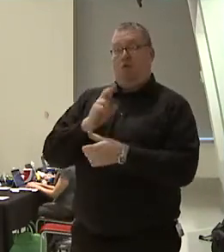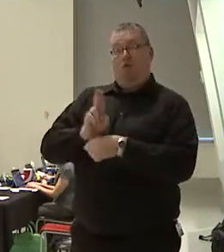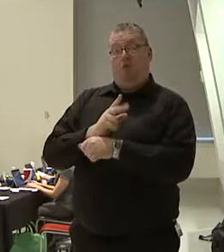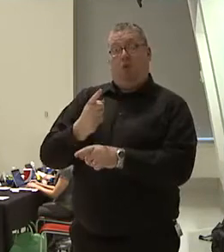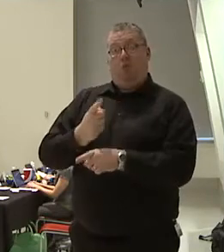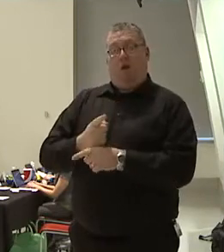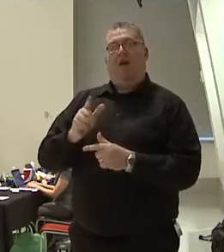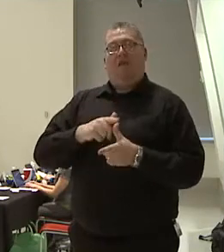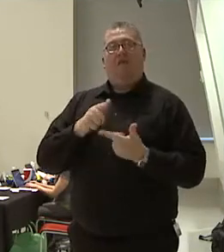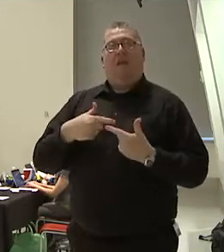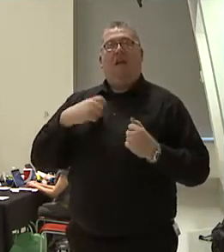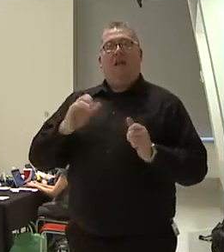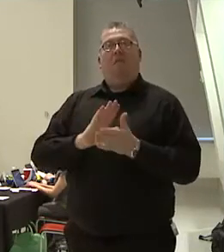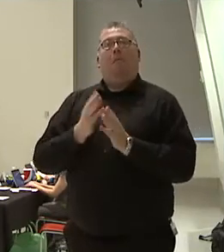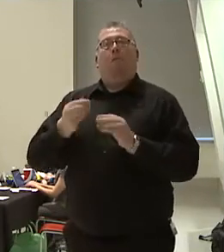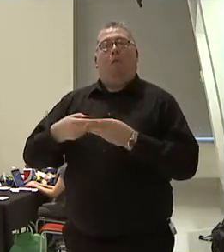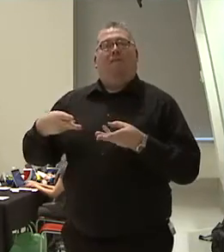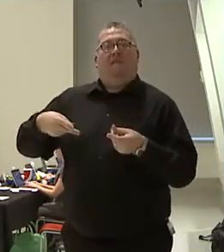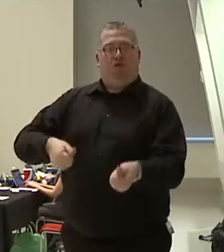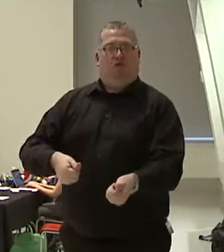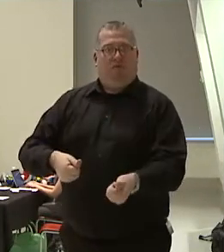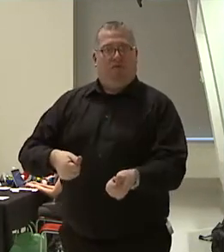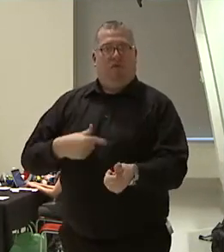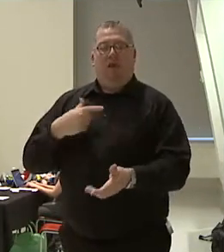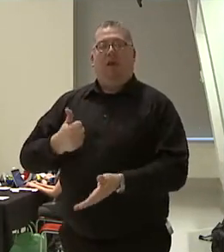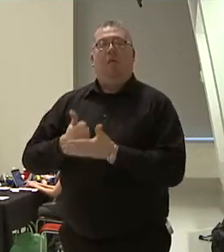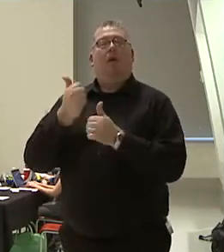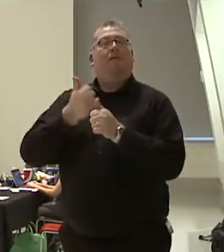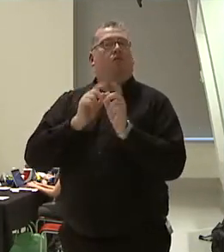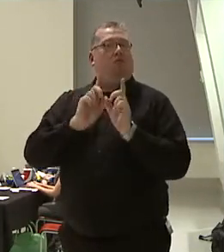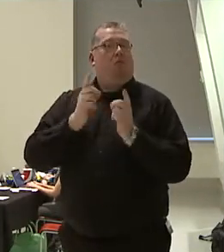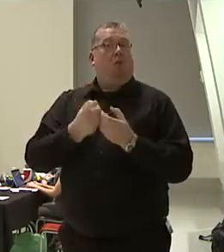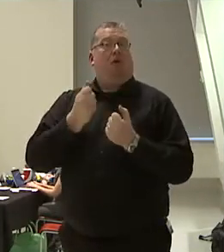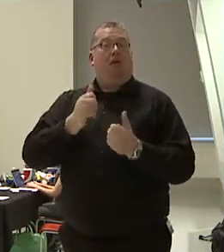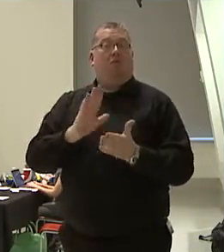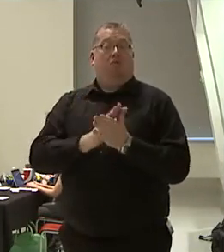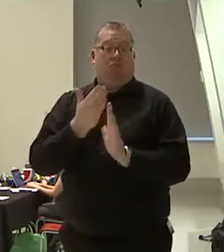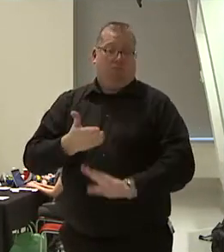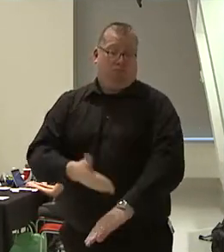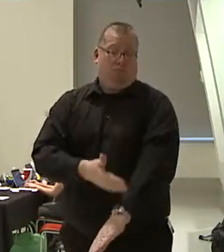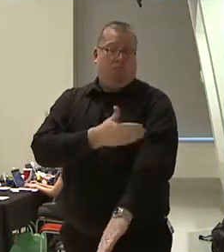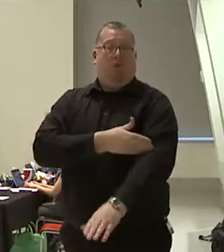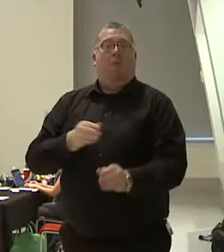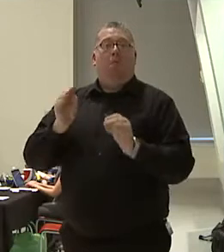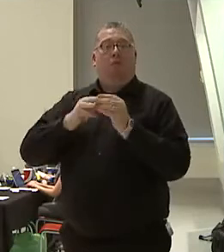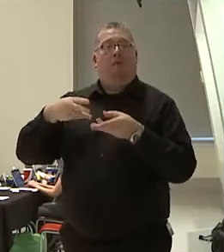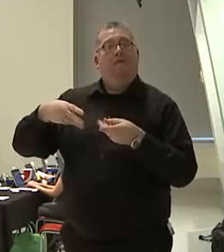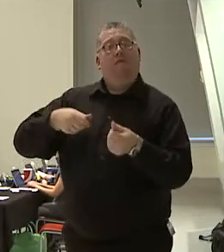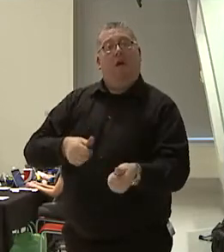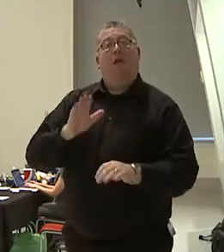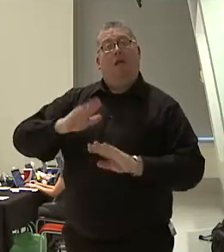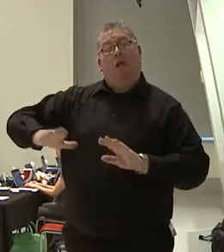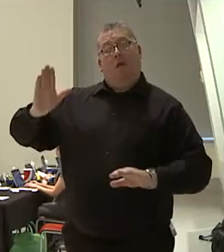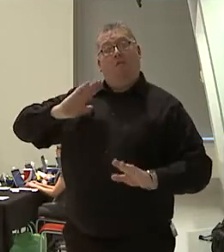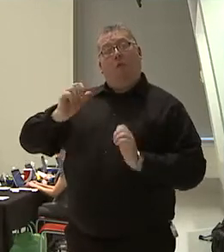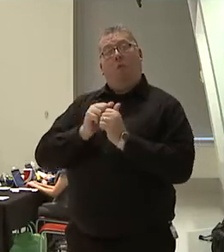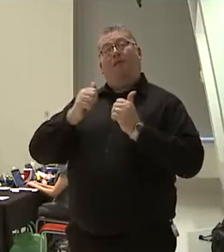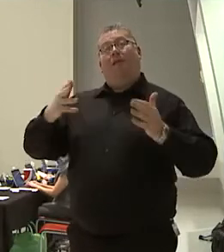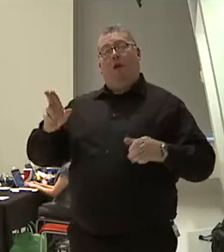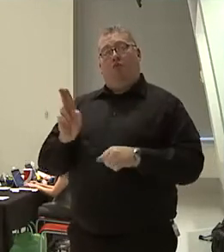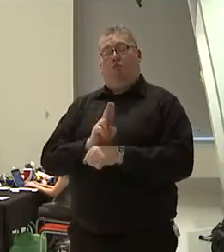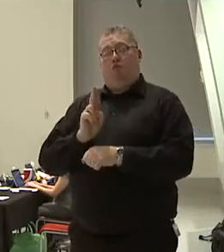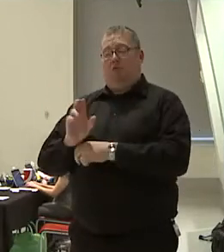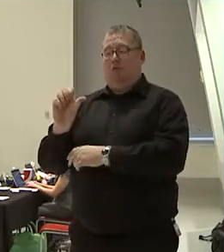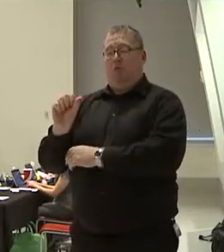can actually become more efficient, and that 10-man and woman department can be very, very much more efficient than they had been without social media.